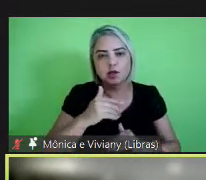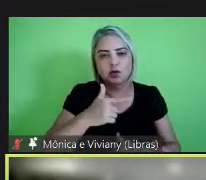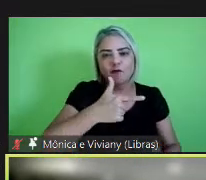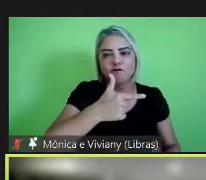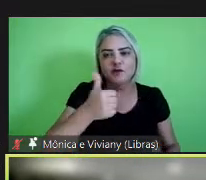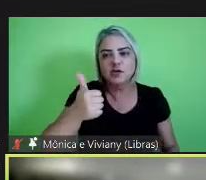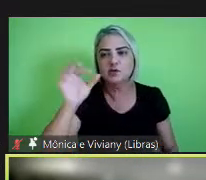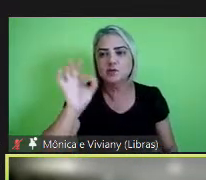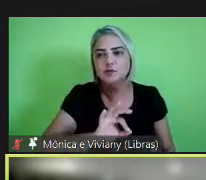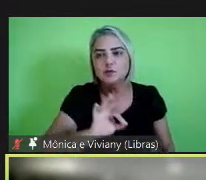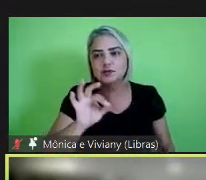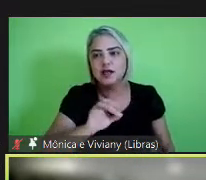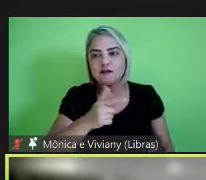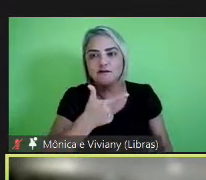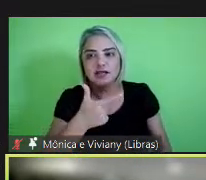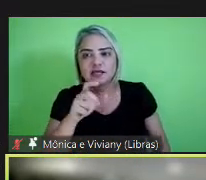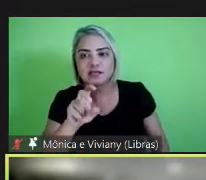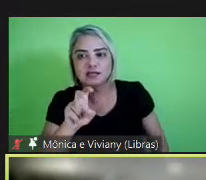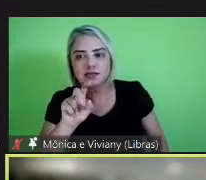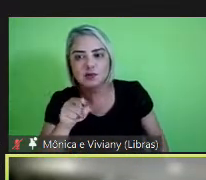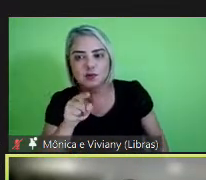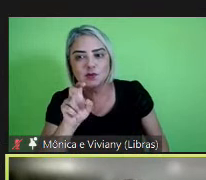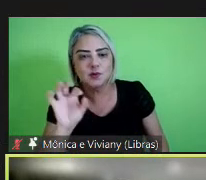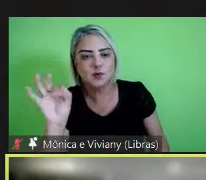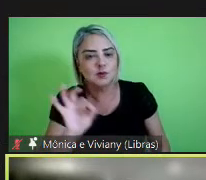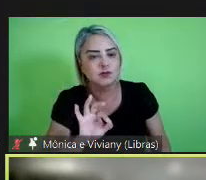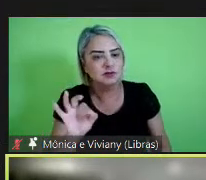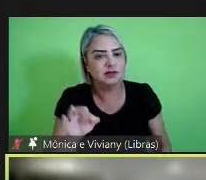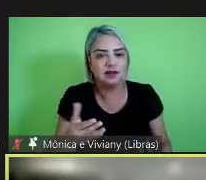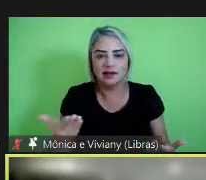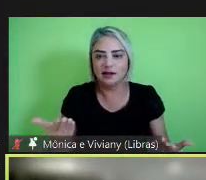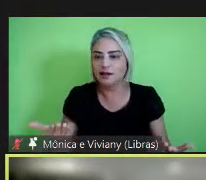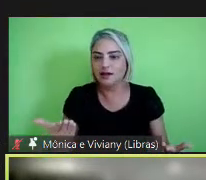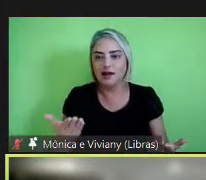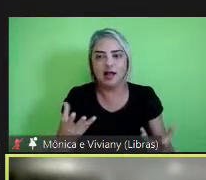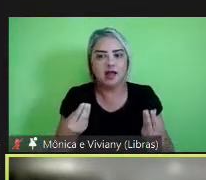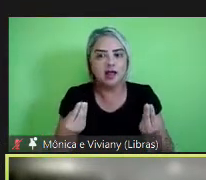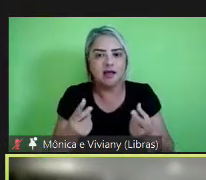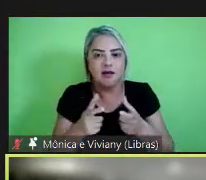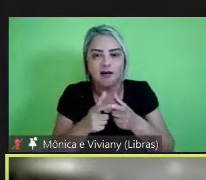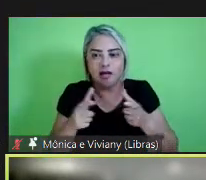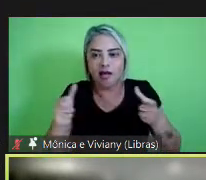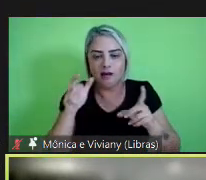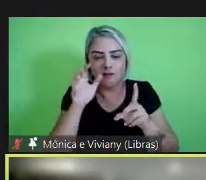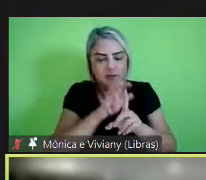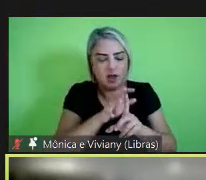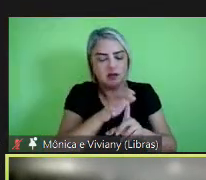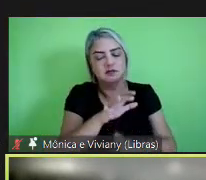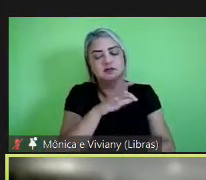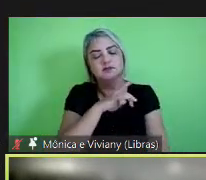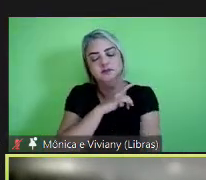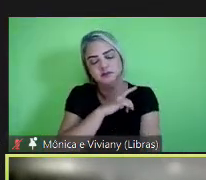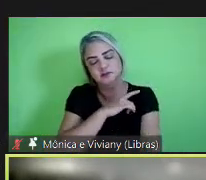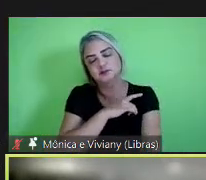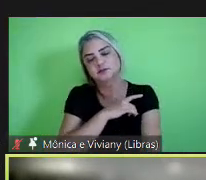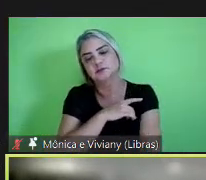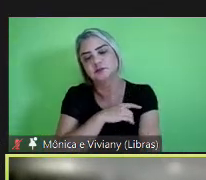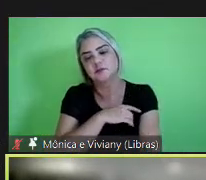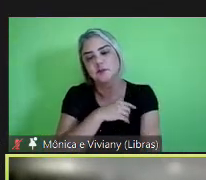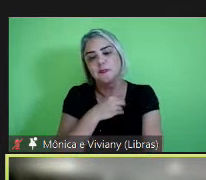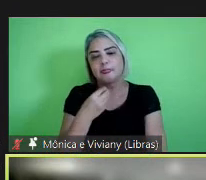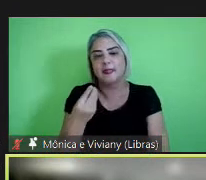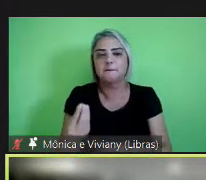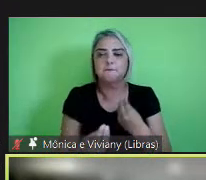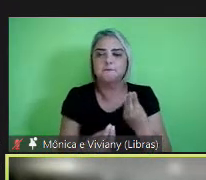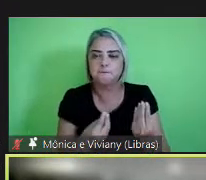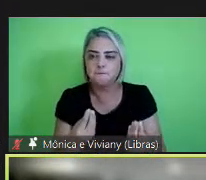25.5%. So really big impact, I think it's fair to say, in terms of the pandemic.